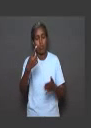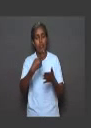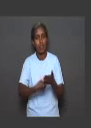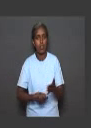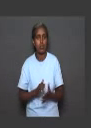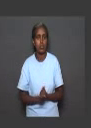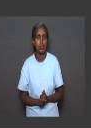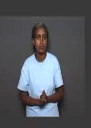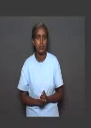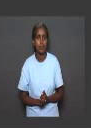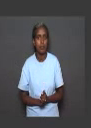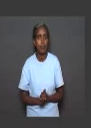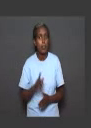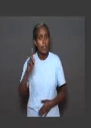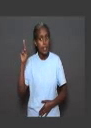of values.